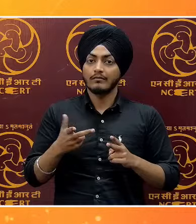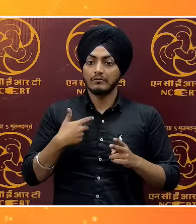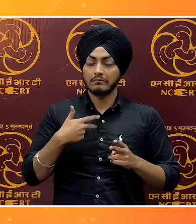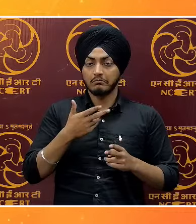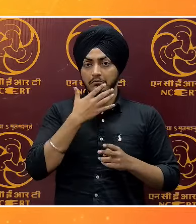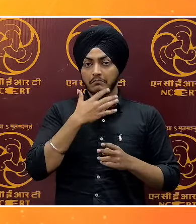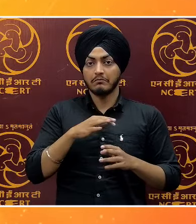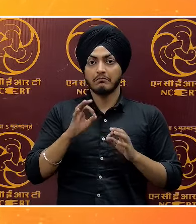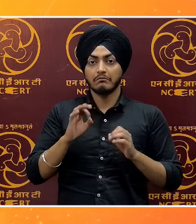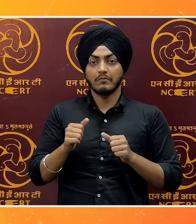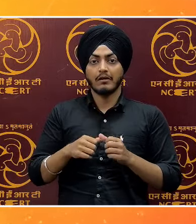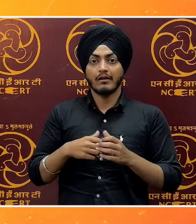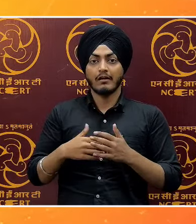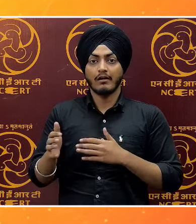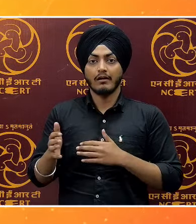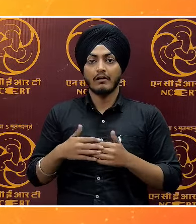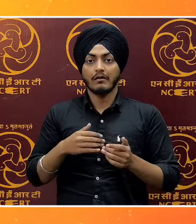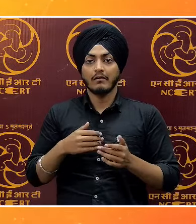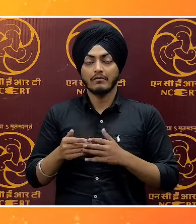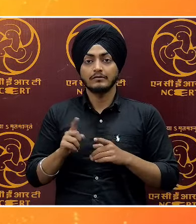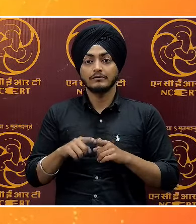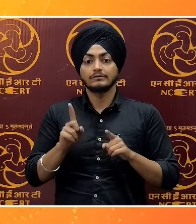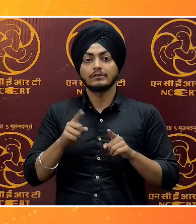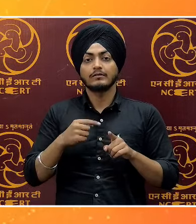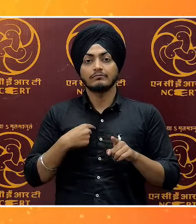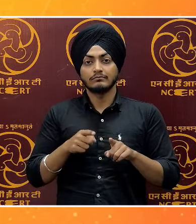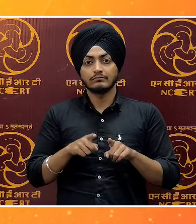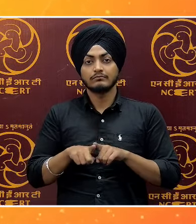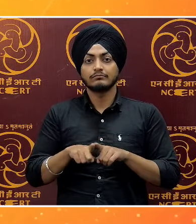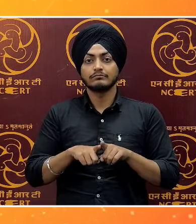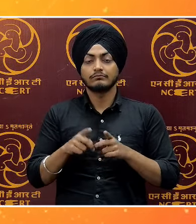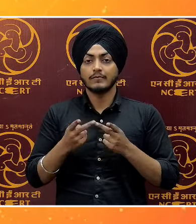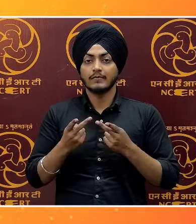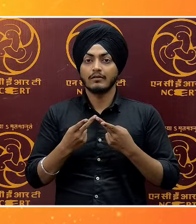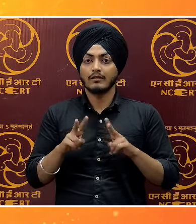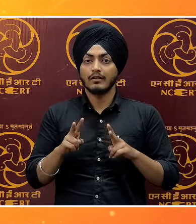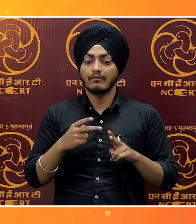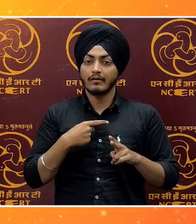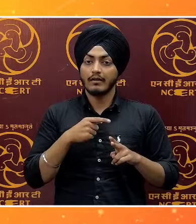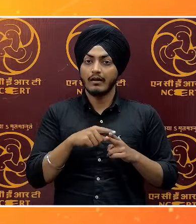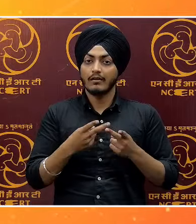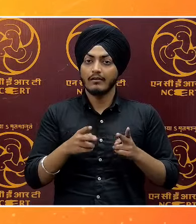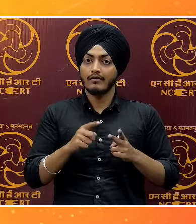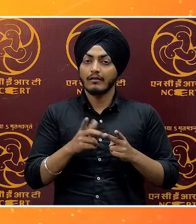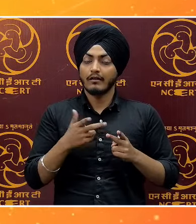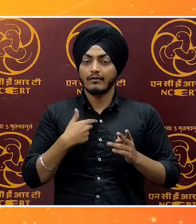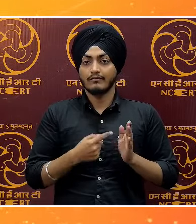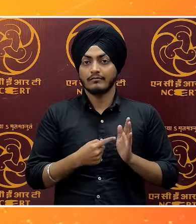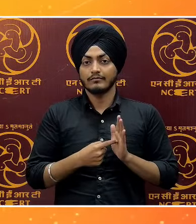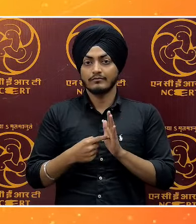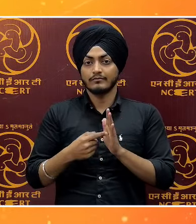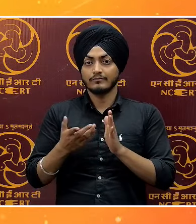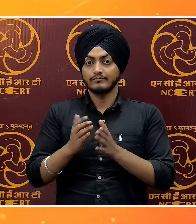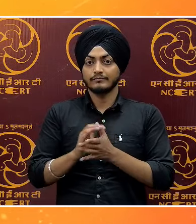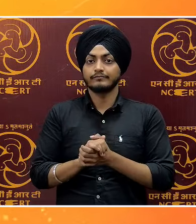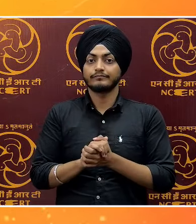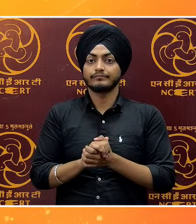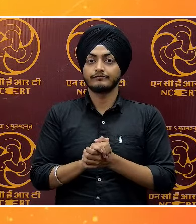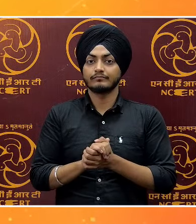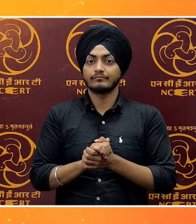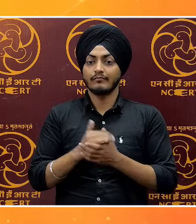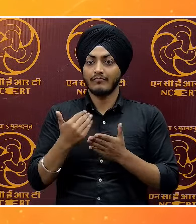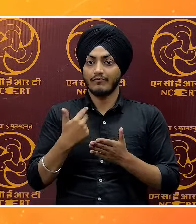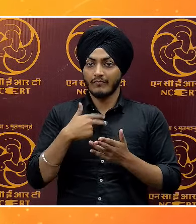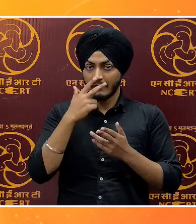activity where you have to spot the difference. I can give one difference if you allow. I can spot one. It's very apparent. Look